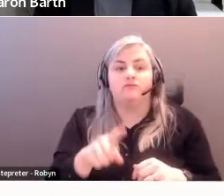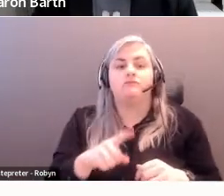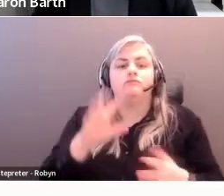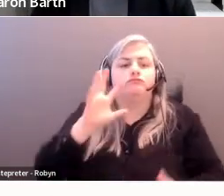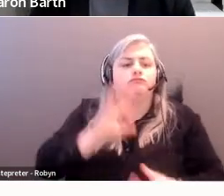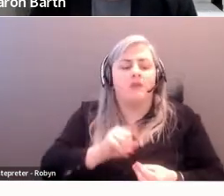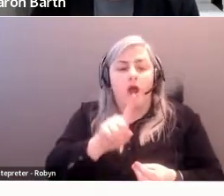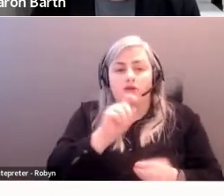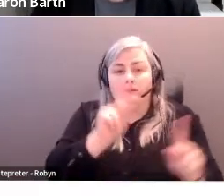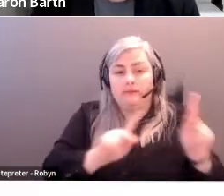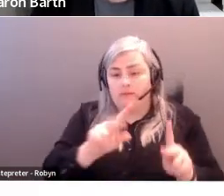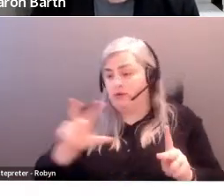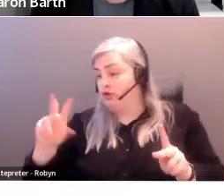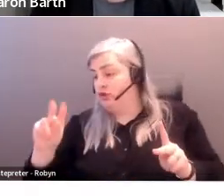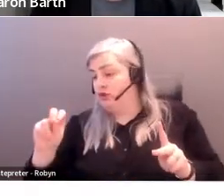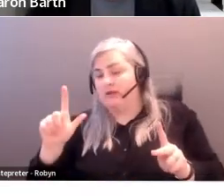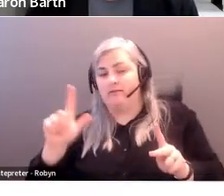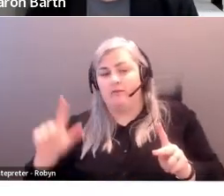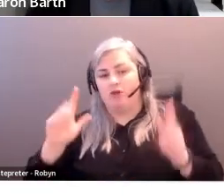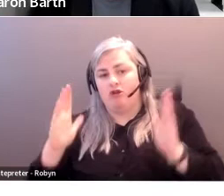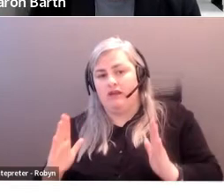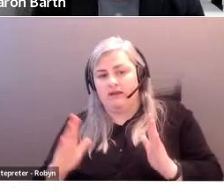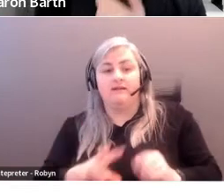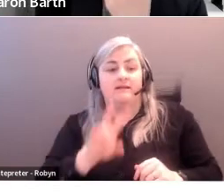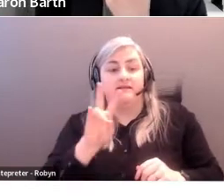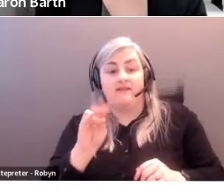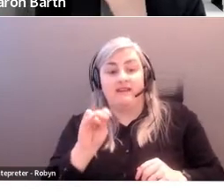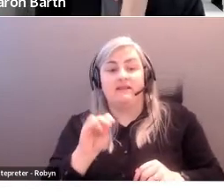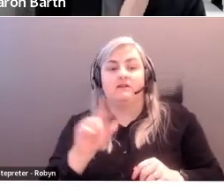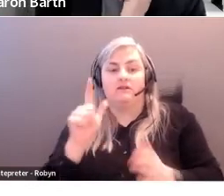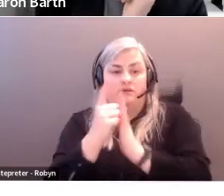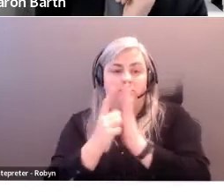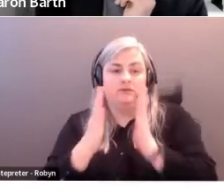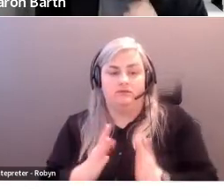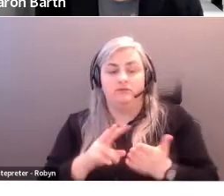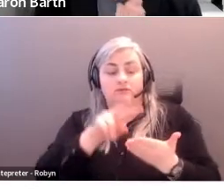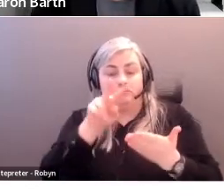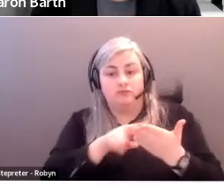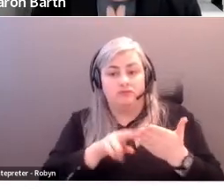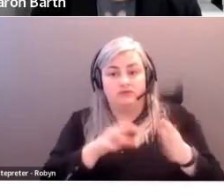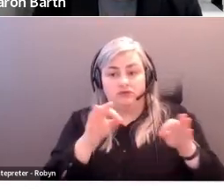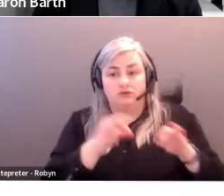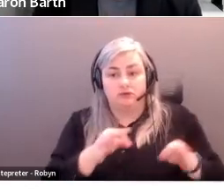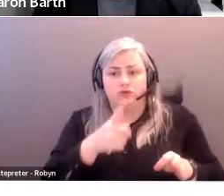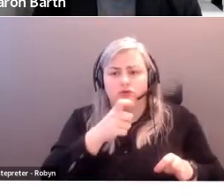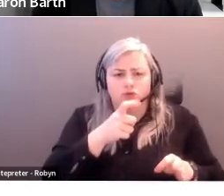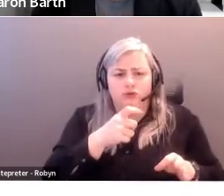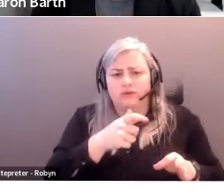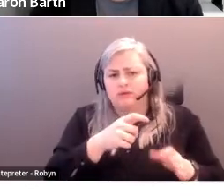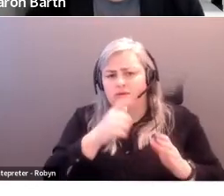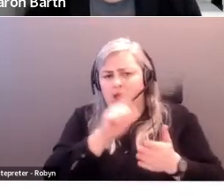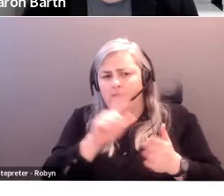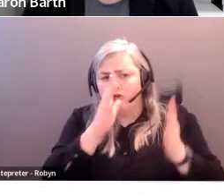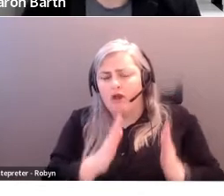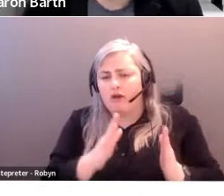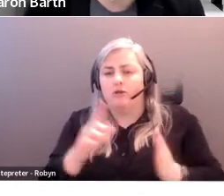30 are librarians and 70 are lawyers. Read the following description and decide if the person is a librarian or lawyer.